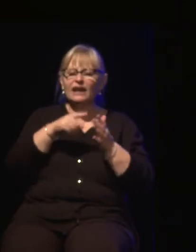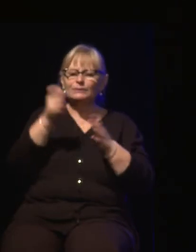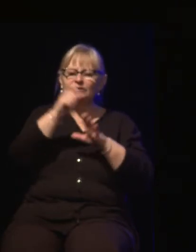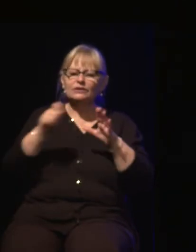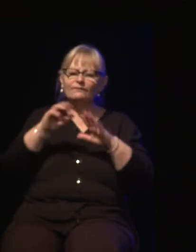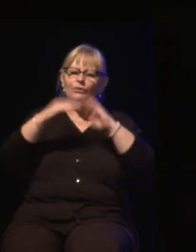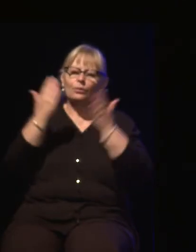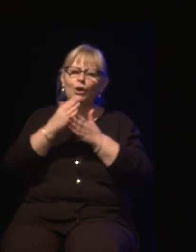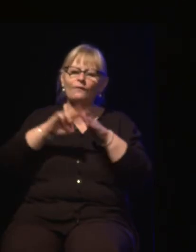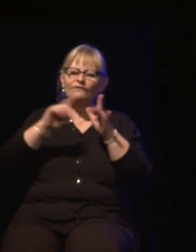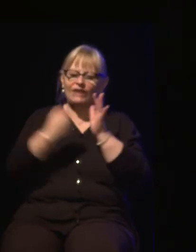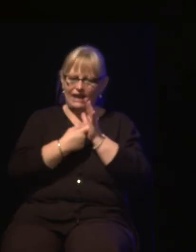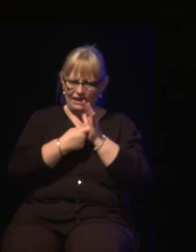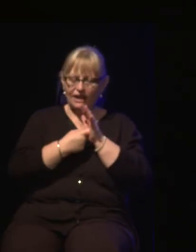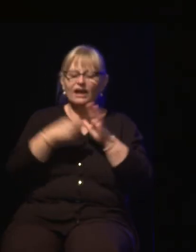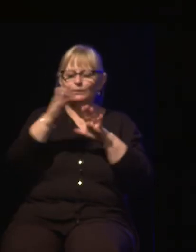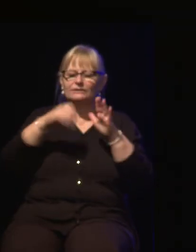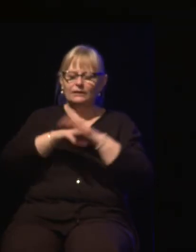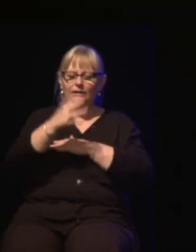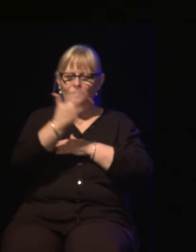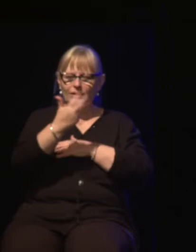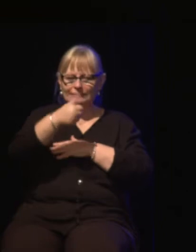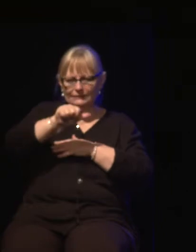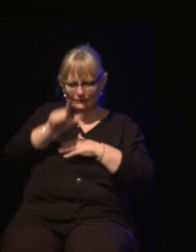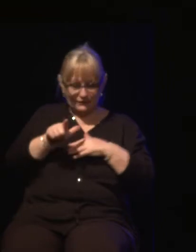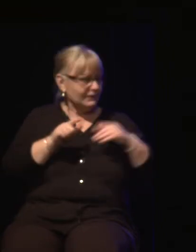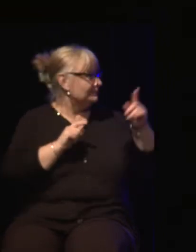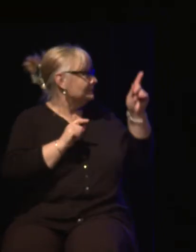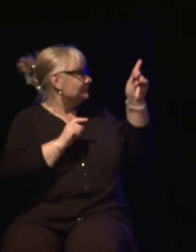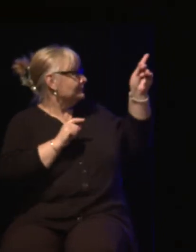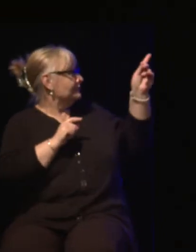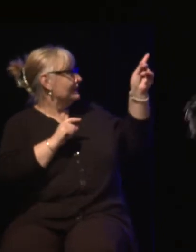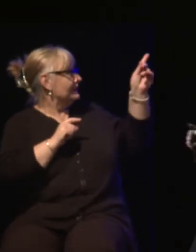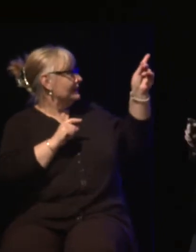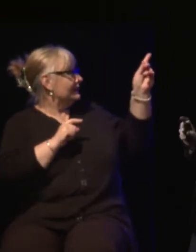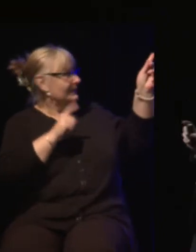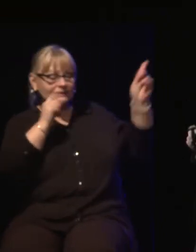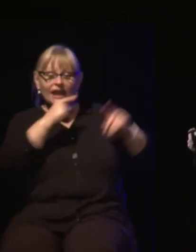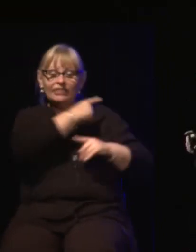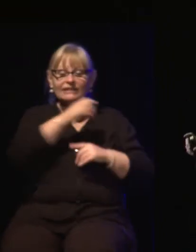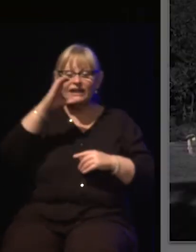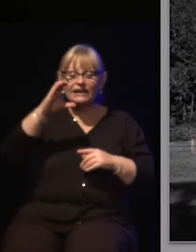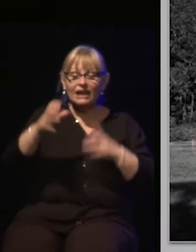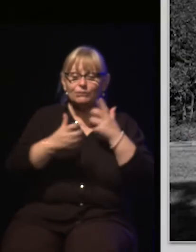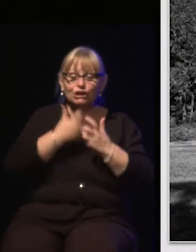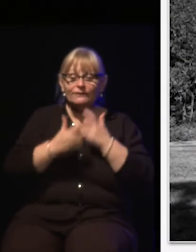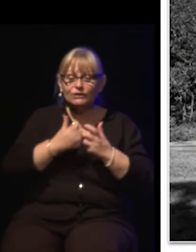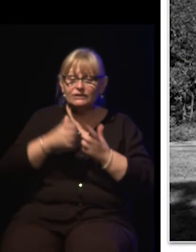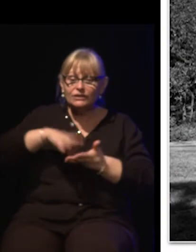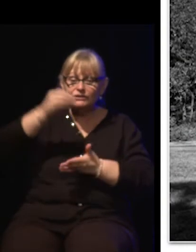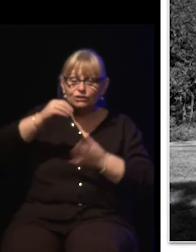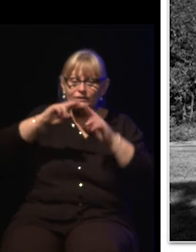1967 by Moshe Safdie. This is right here, you see, right in Canberra. This is student